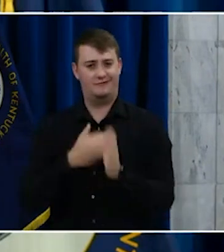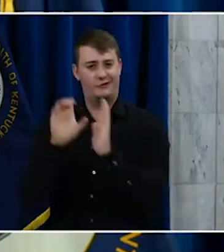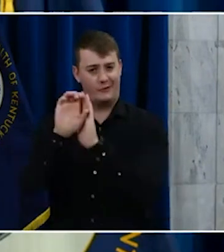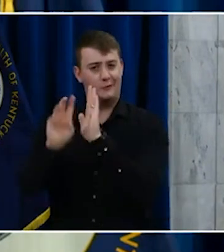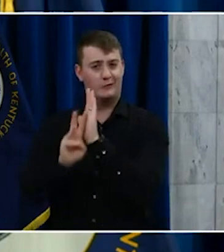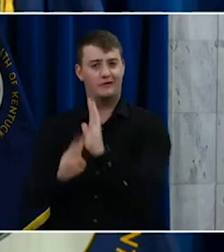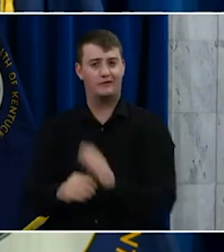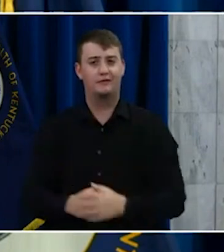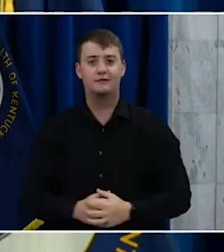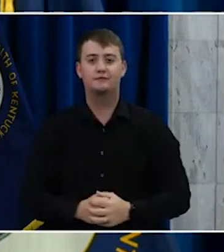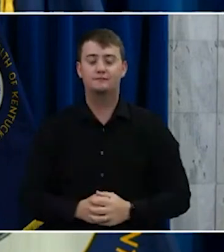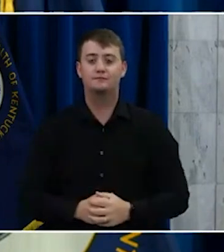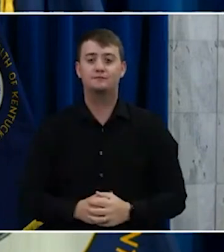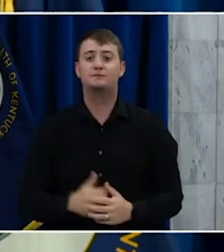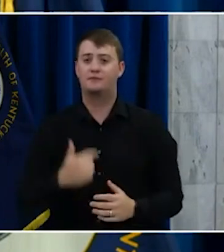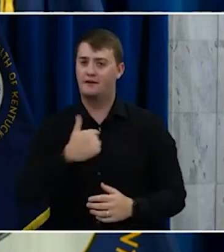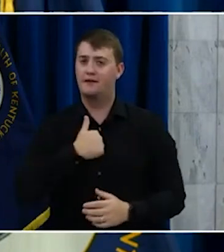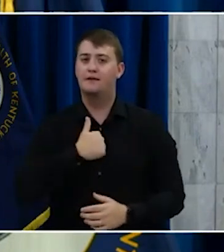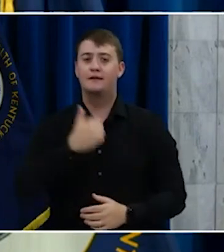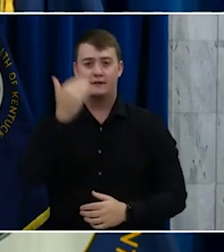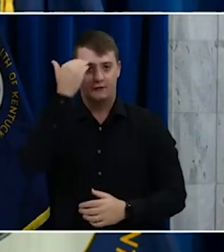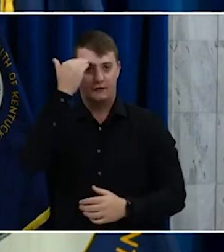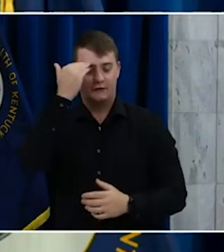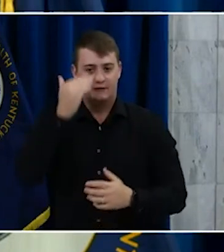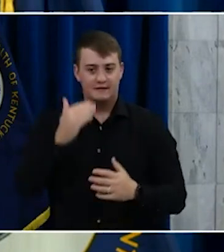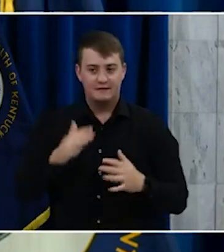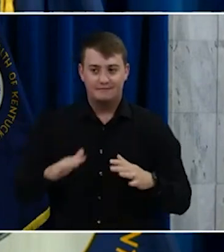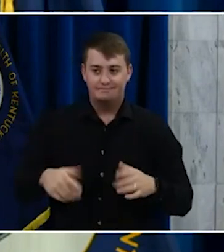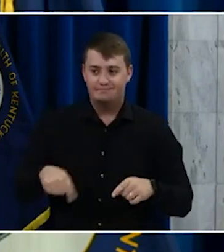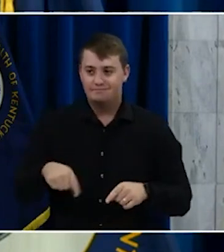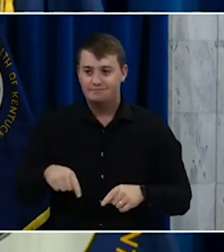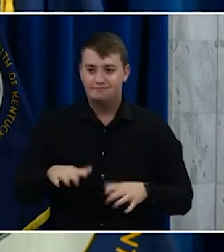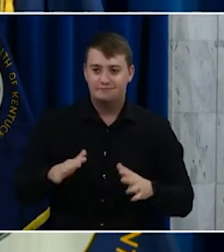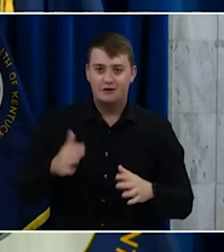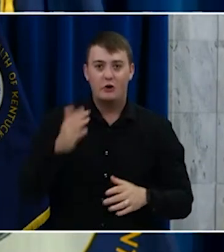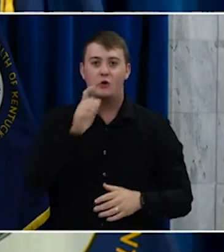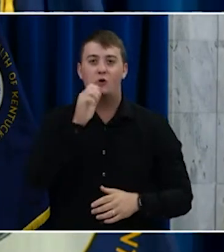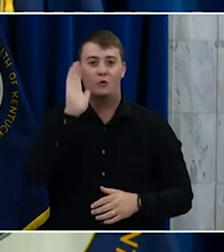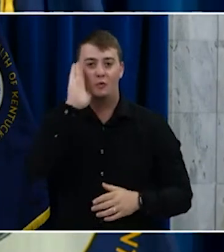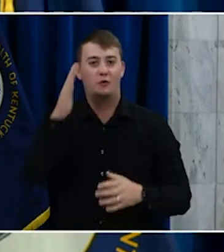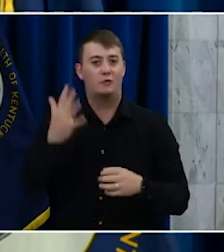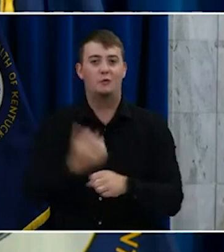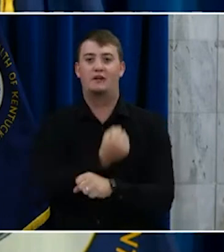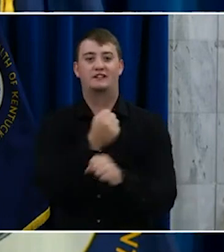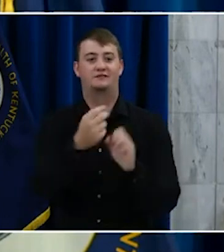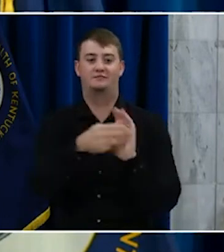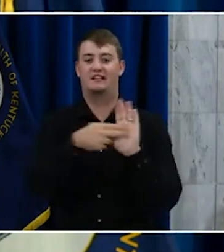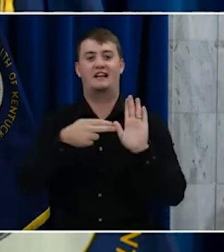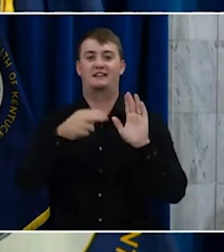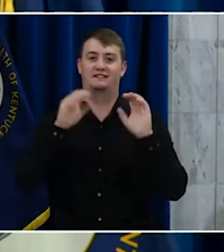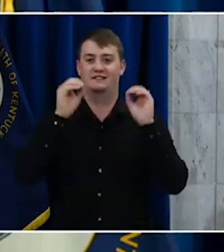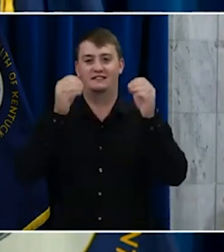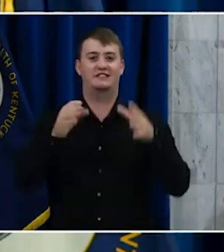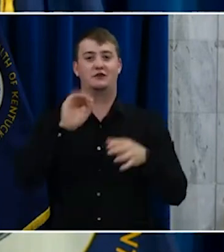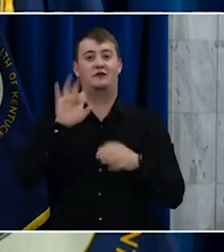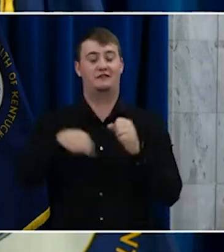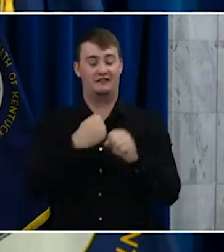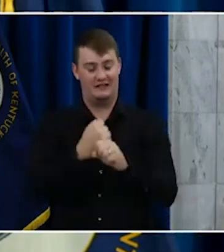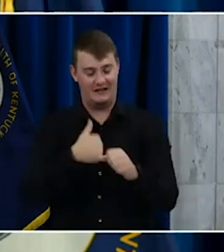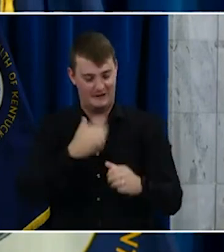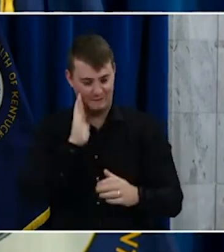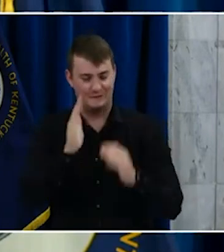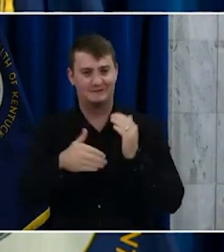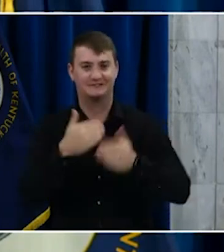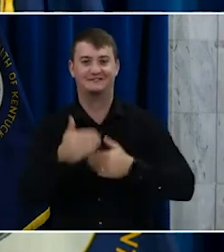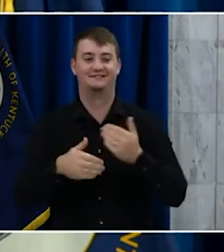Commonwealth. And I know you're anxious to know who will carry the title of Teacher of the Year, so I will get on with